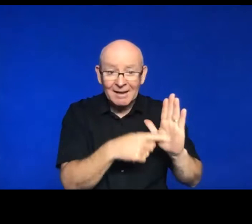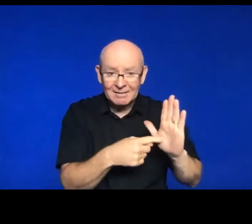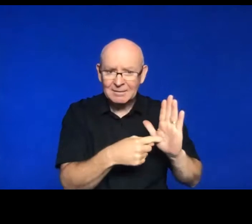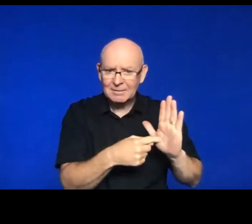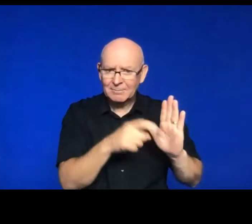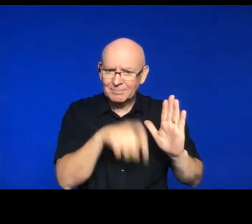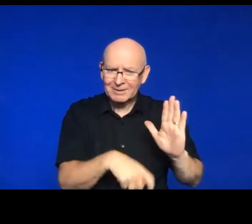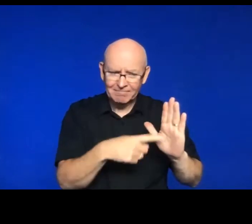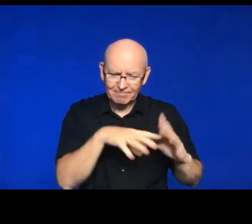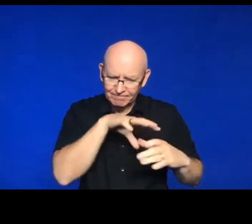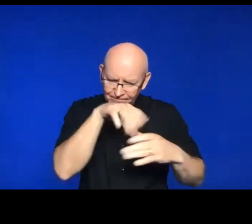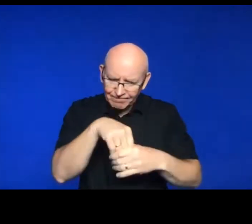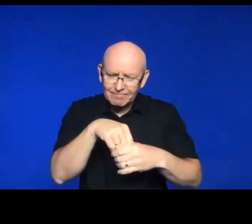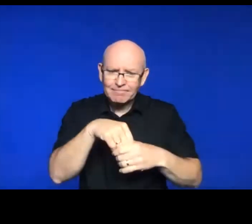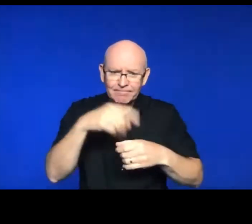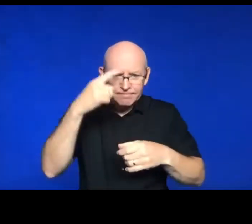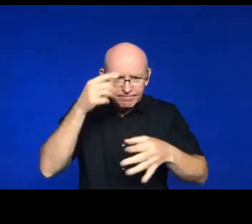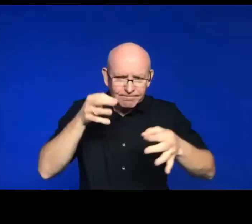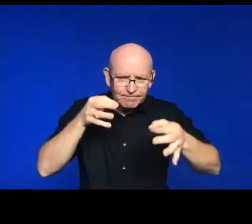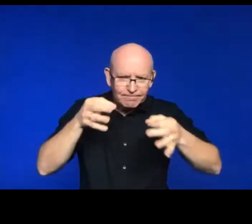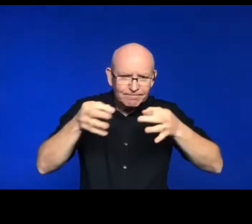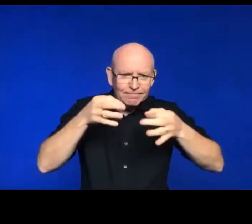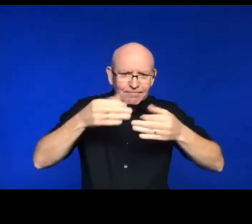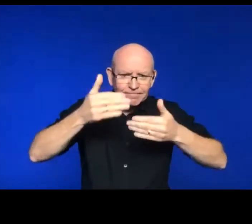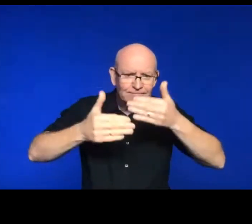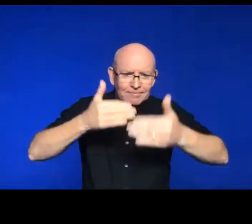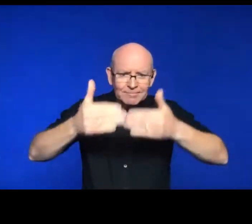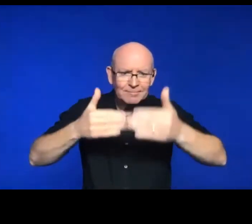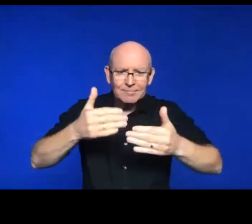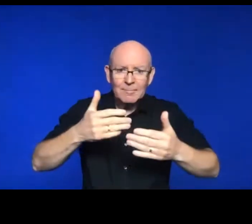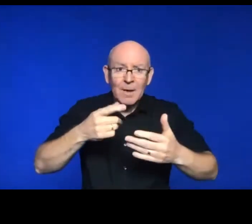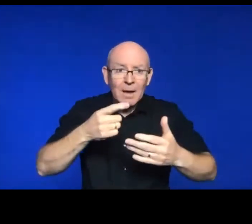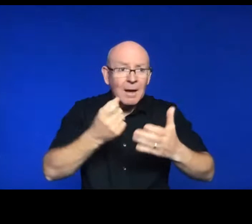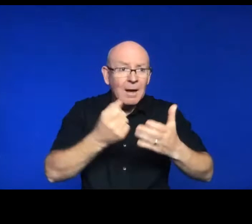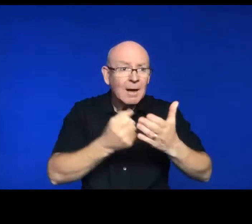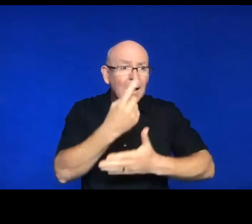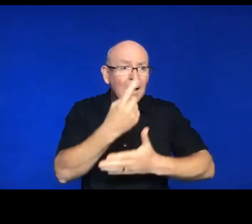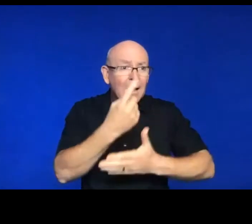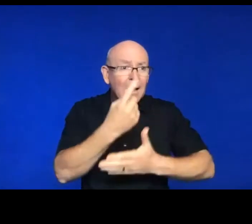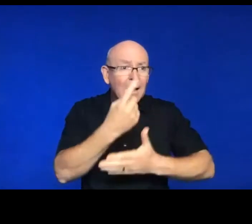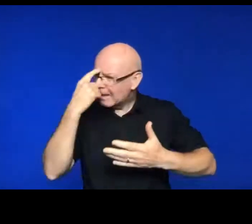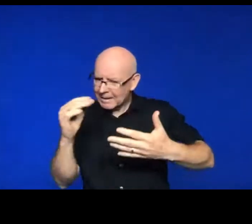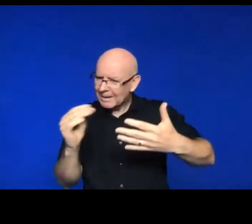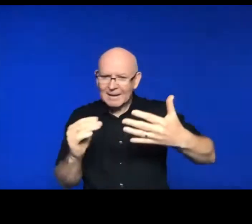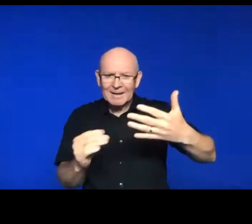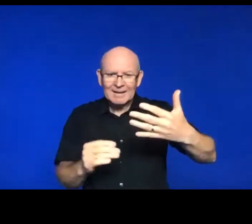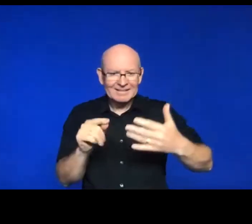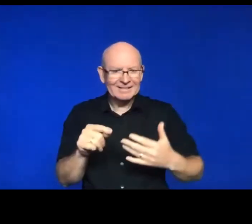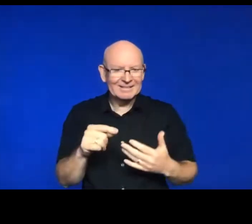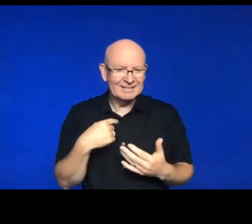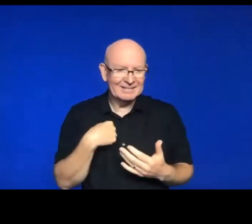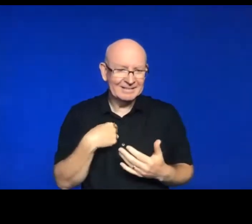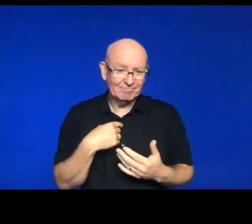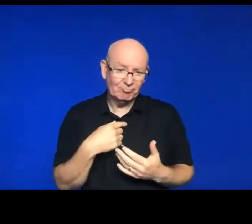say with confidence that those measures are put on. We